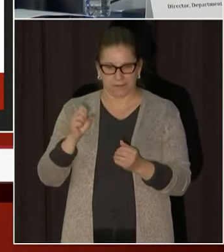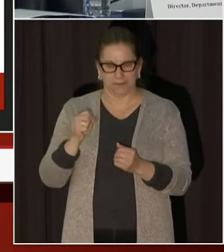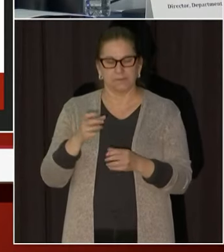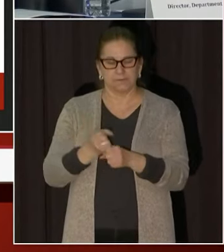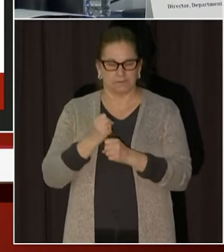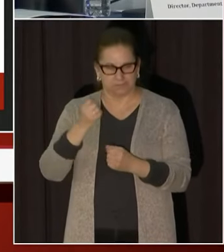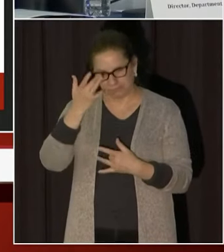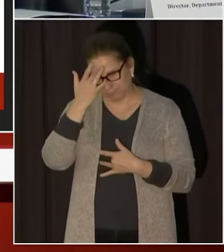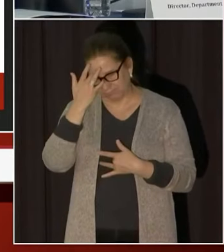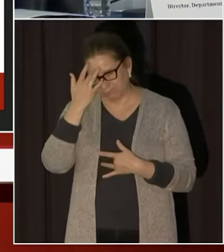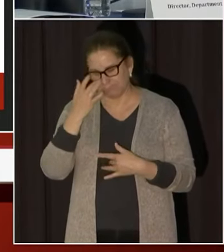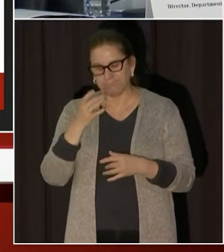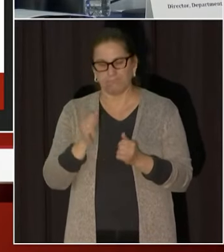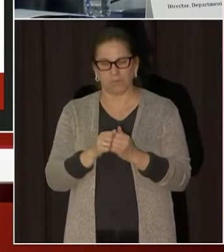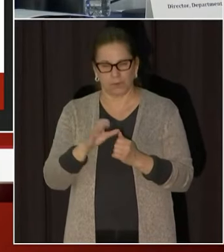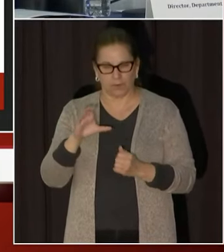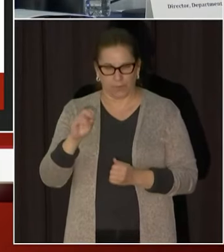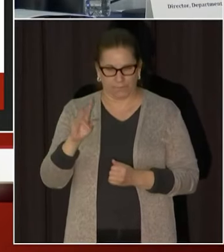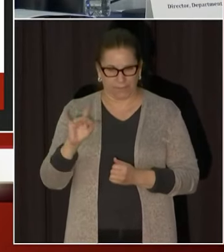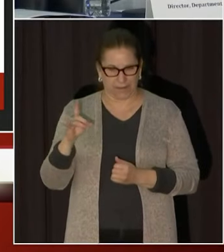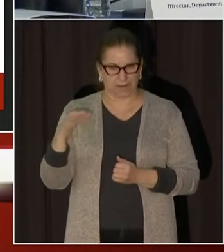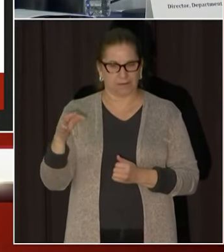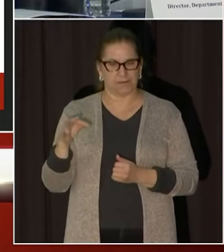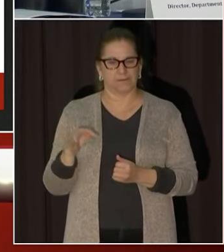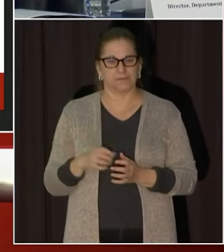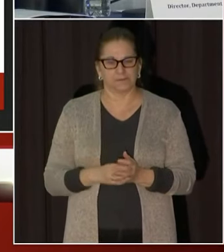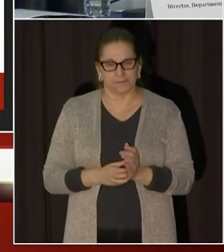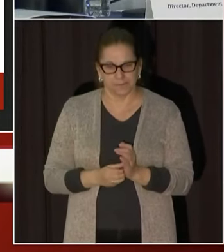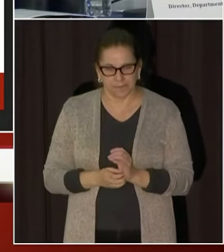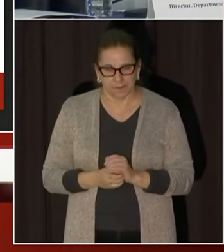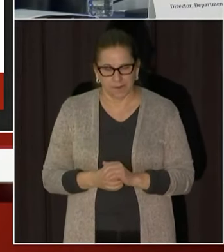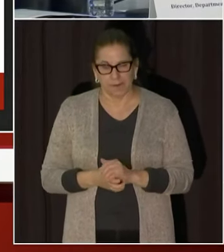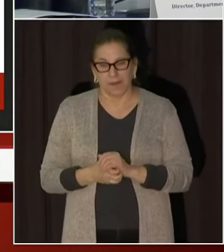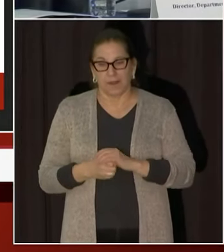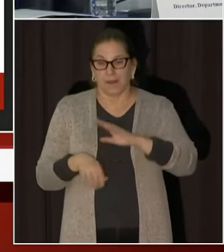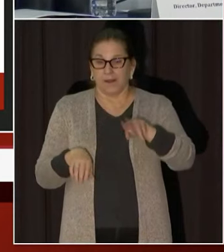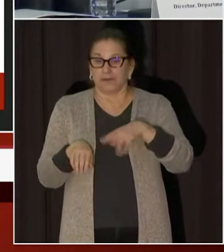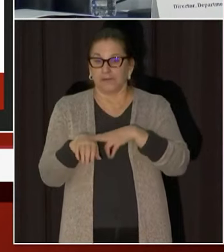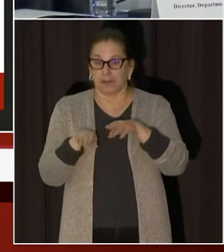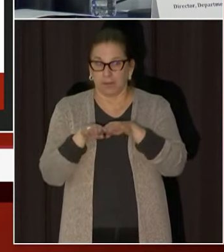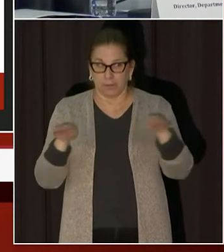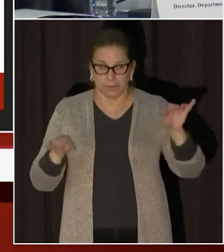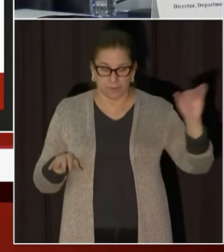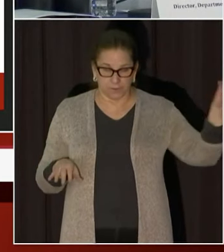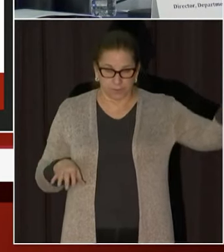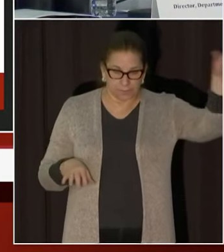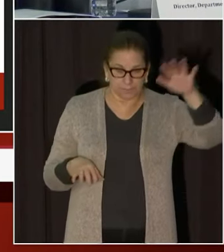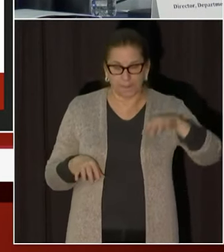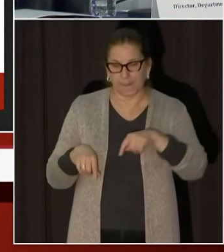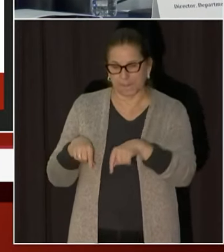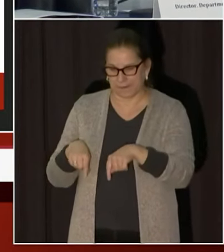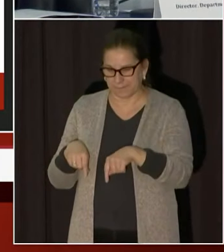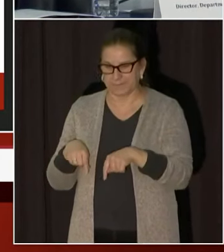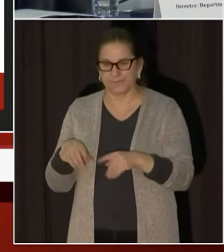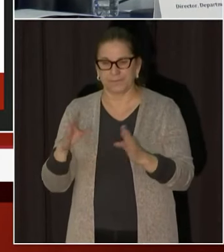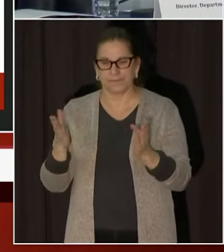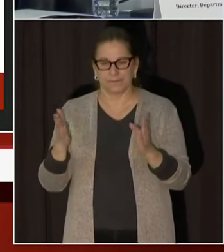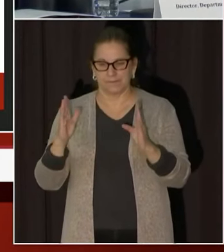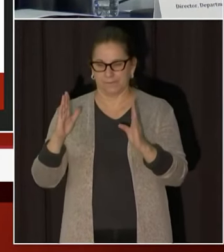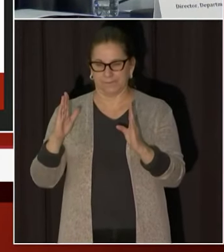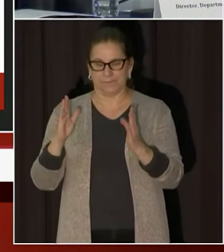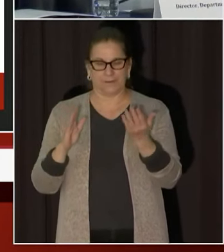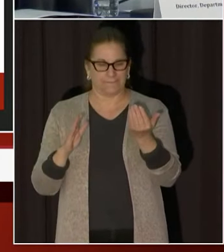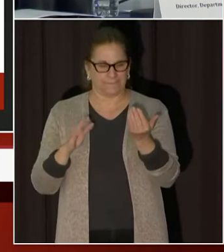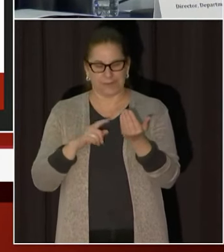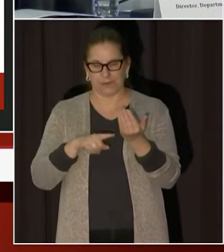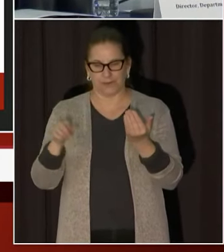publications that happen nationally, tend to be higher in the 0 to 4 age group and the 15 to 19 age